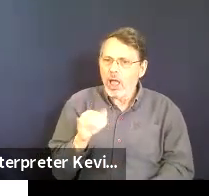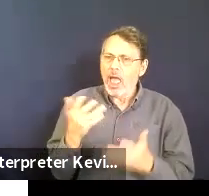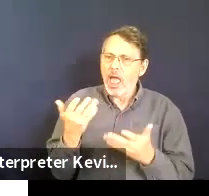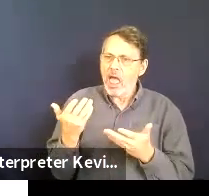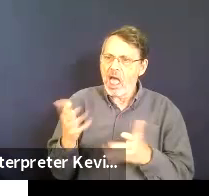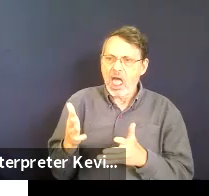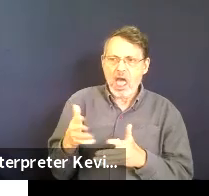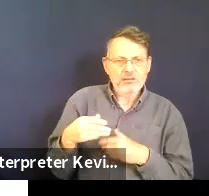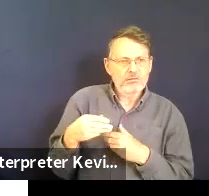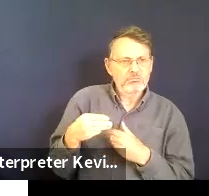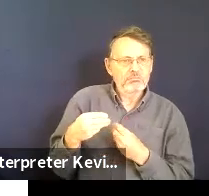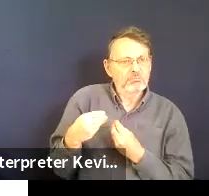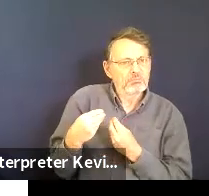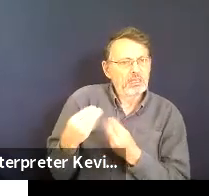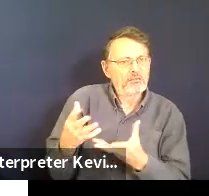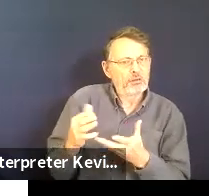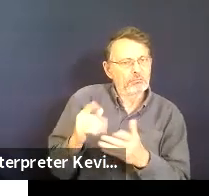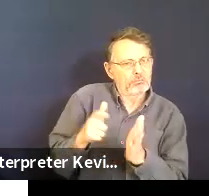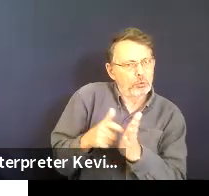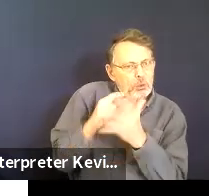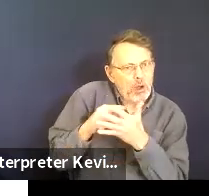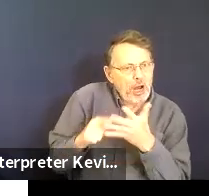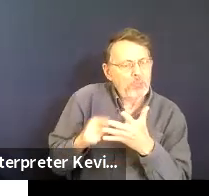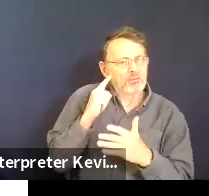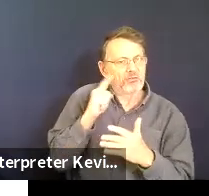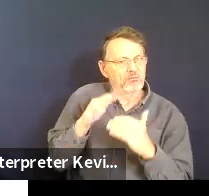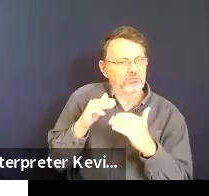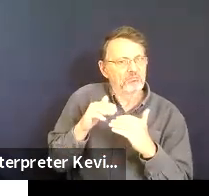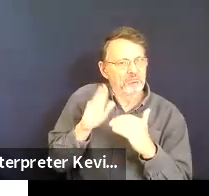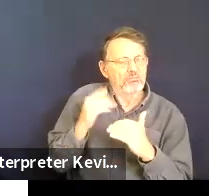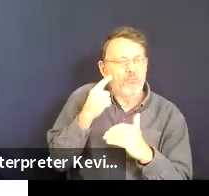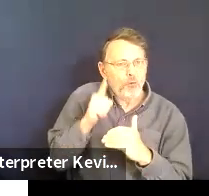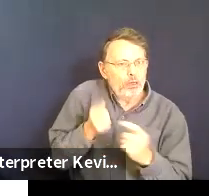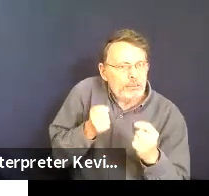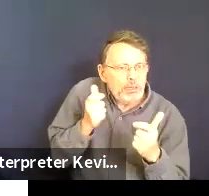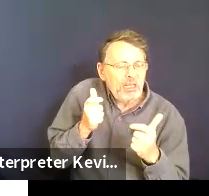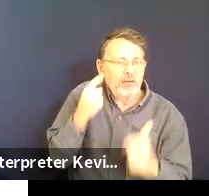you know, the speed and effectiveness of video remote interpreting services.